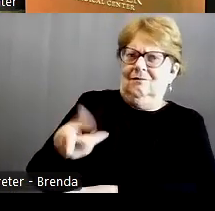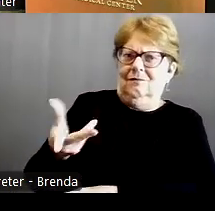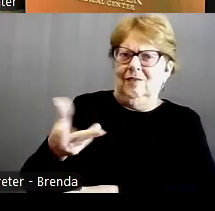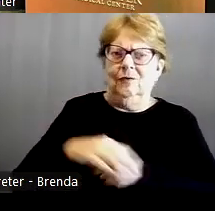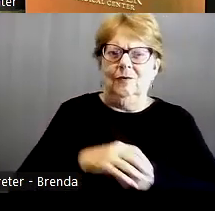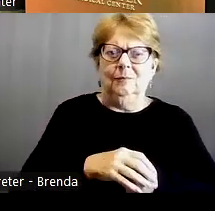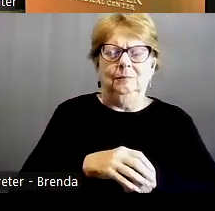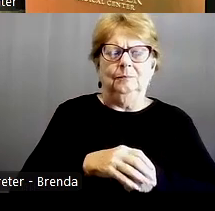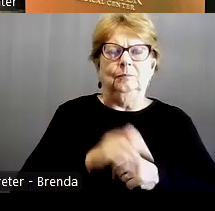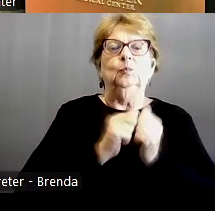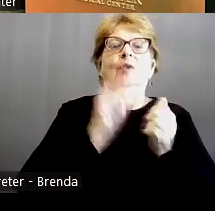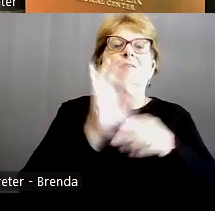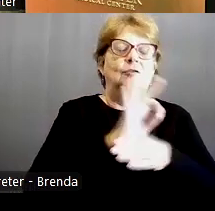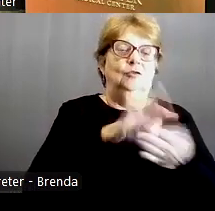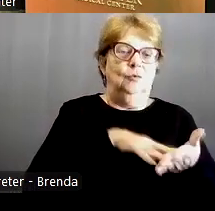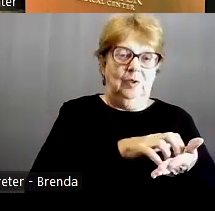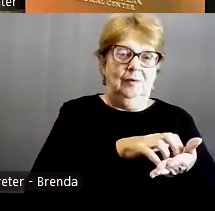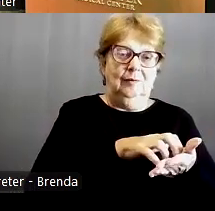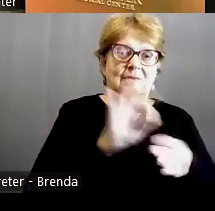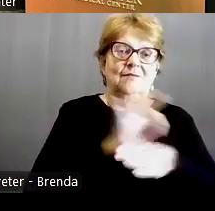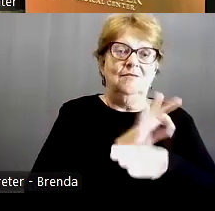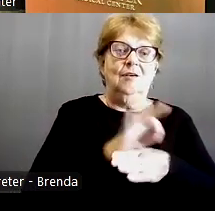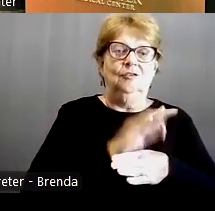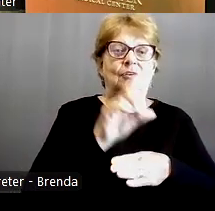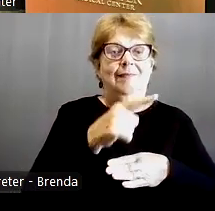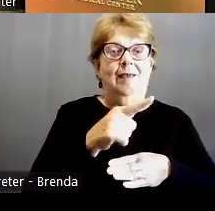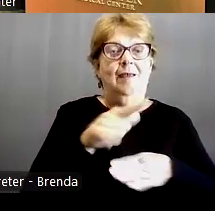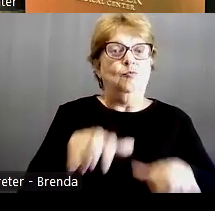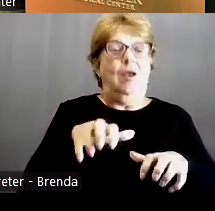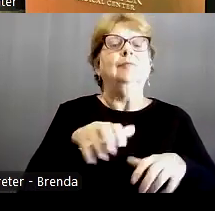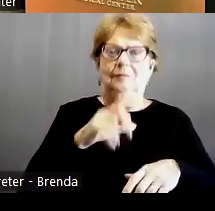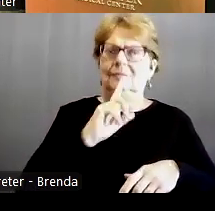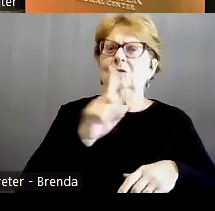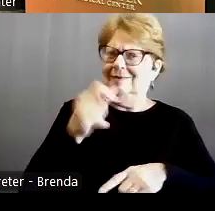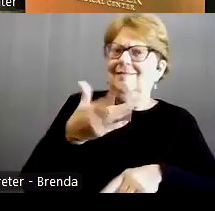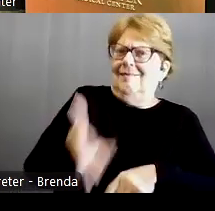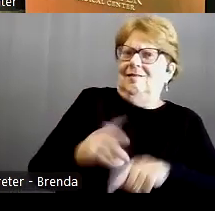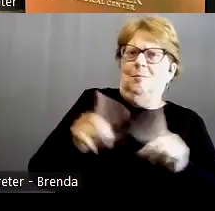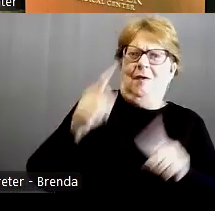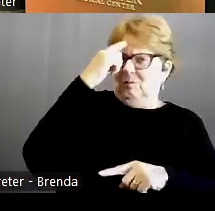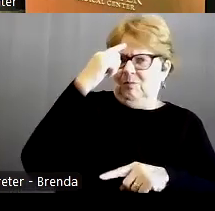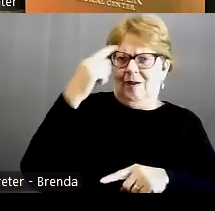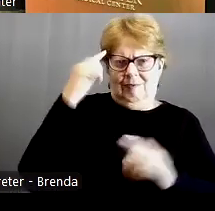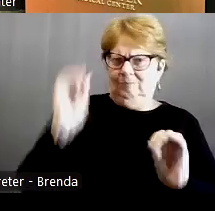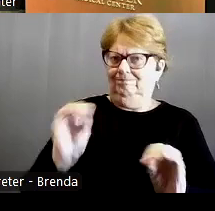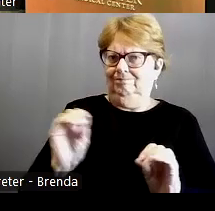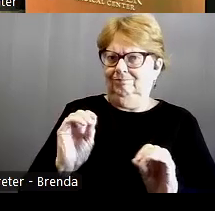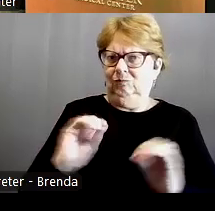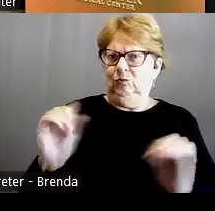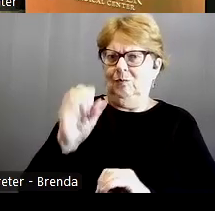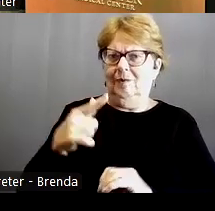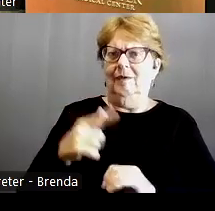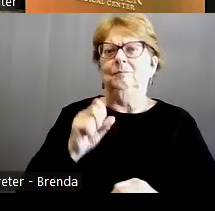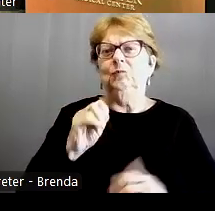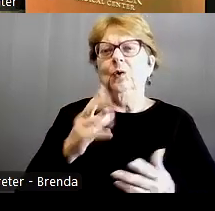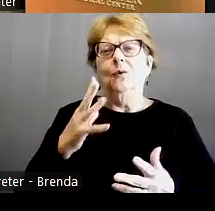functional weakness, functional leg paralysis, there is a leg there, but the brain thinks there isn't. So it's a